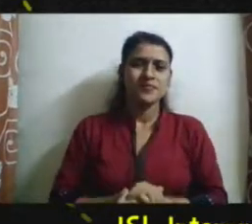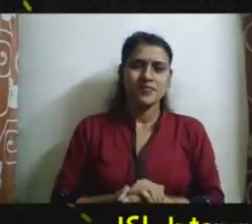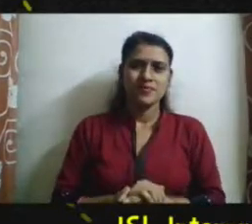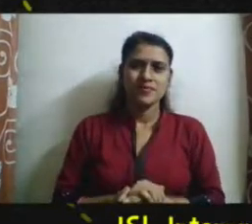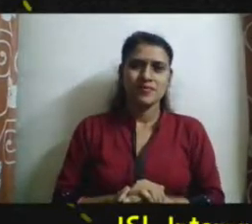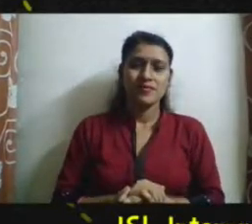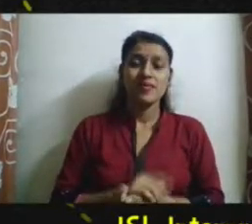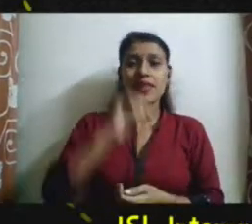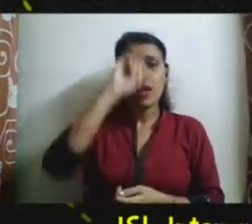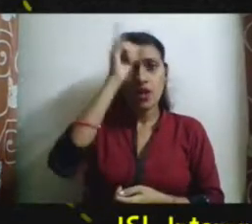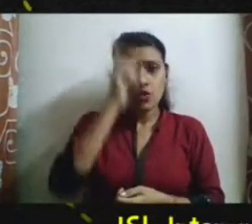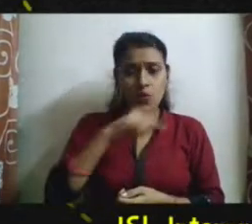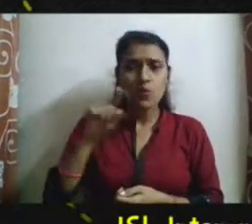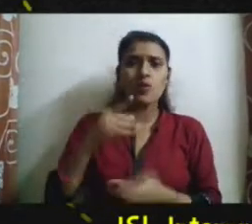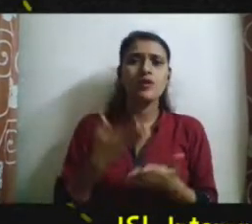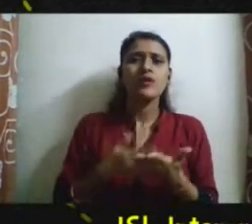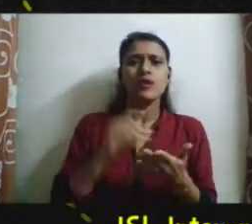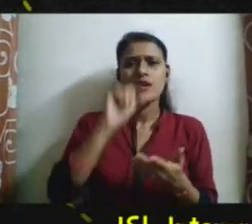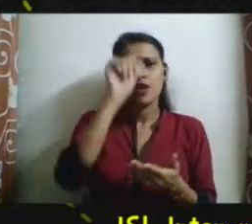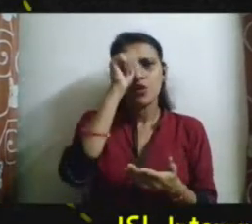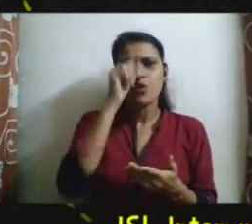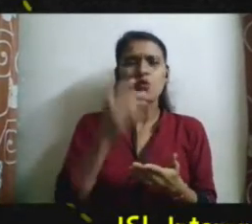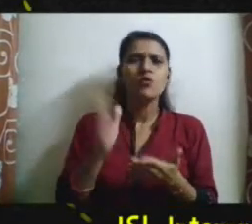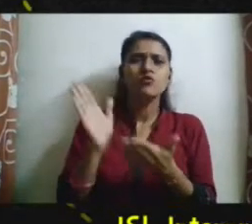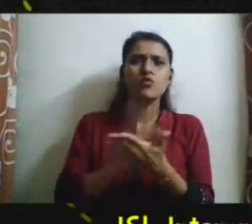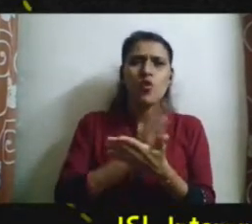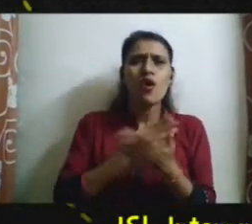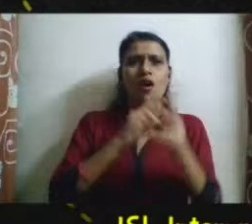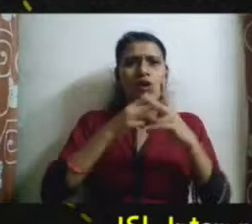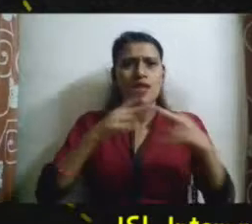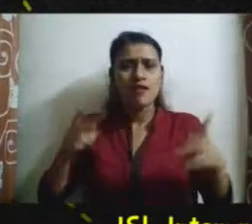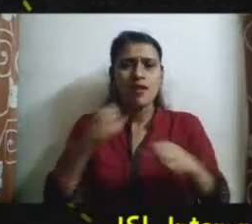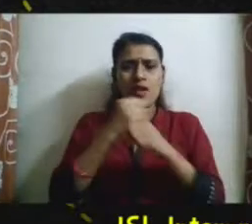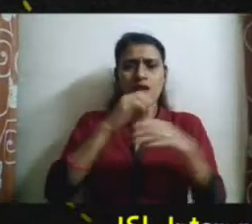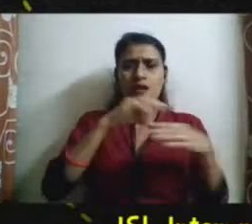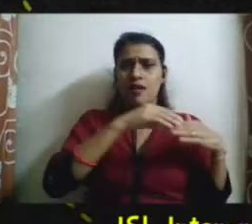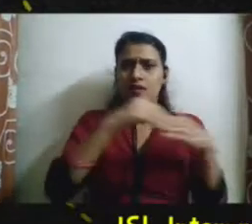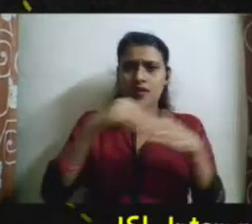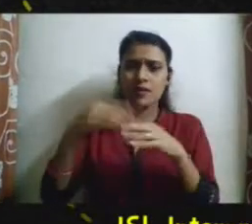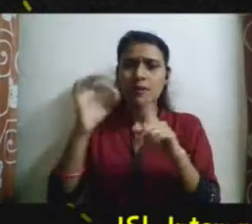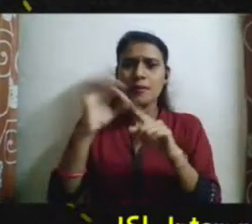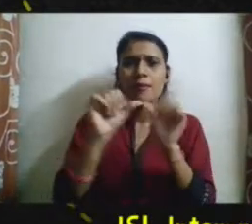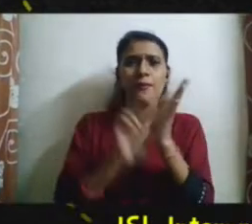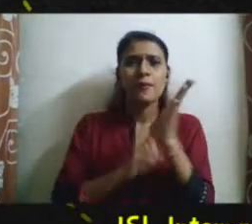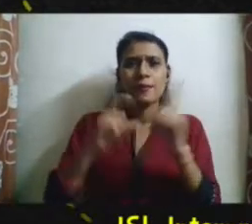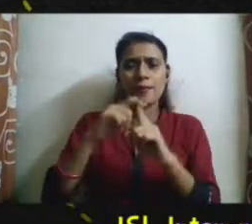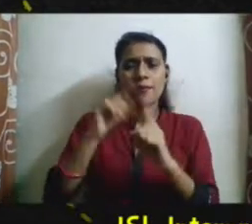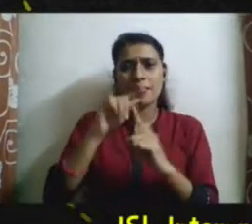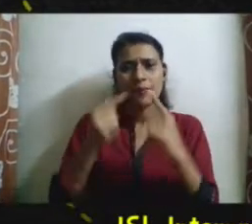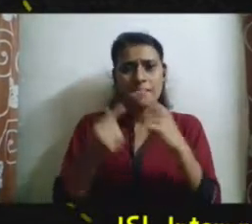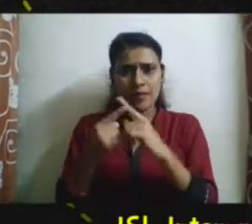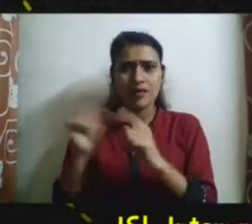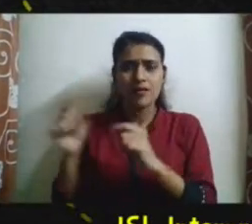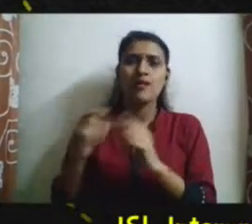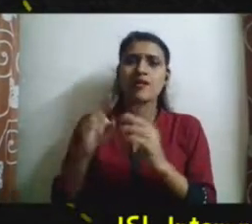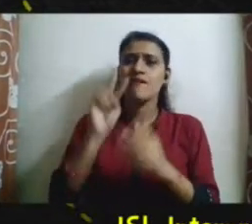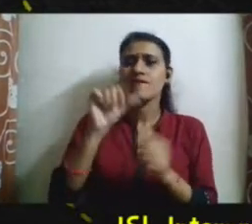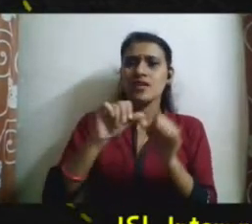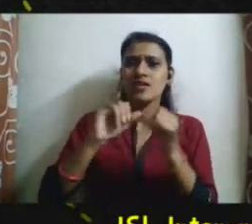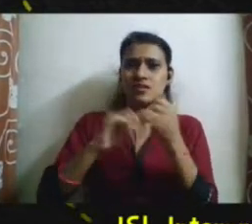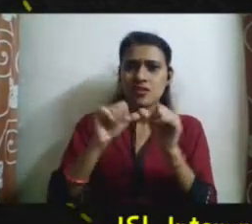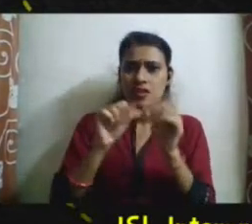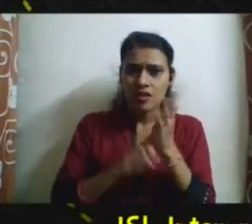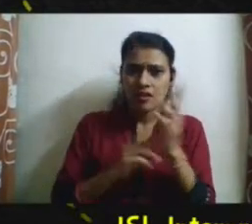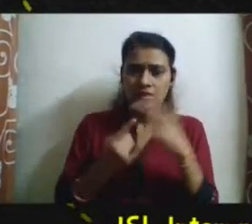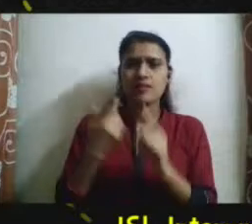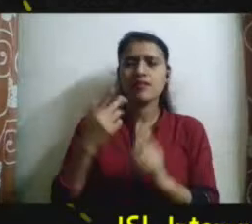Hindustani classical music by Pandit Ram Ashray Jha, and also received guidance from Pandit Vinay Chandra Morgalia, Pandit Vasant Thakkar,